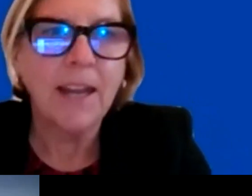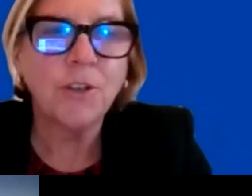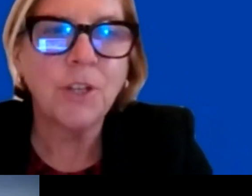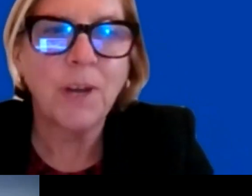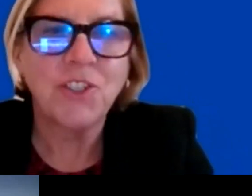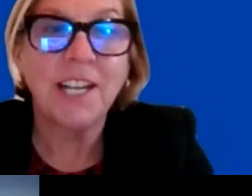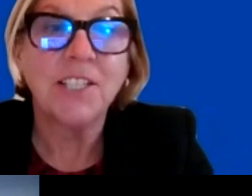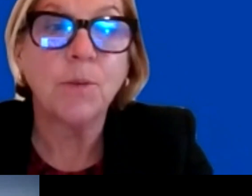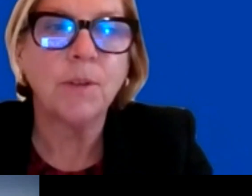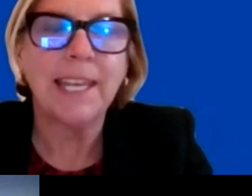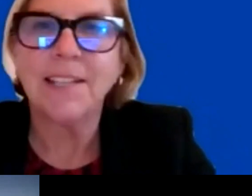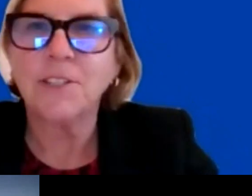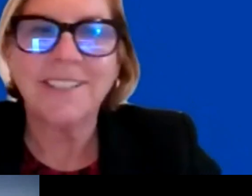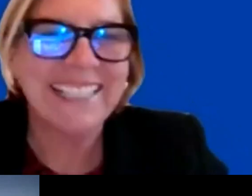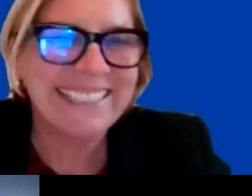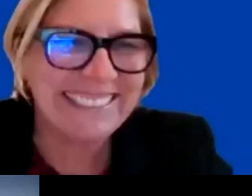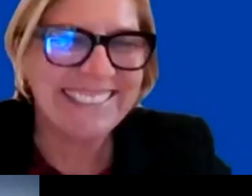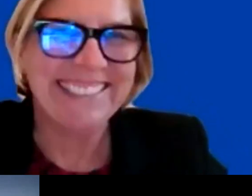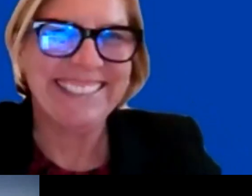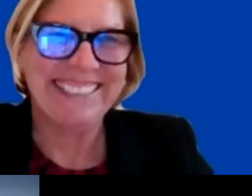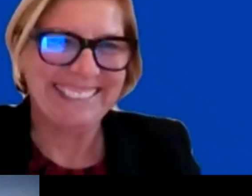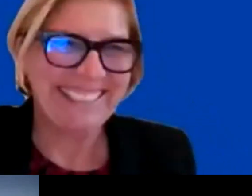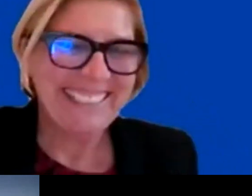I heard the question. I don't know the answer.